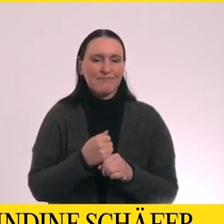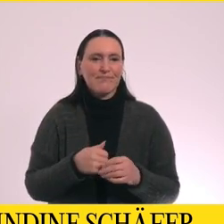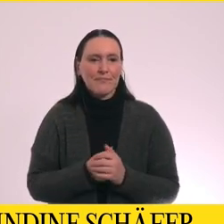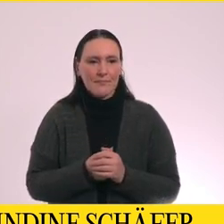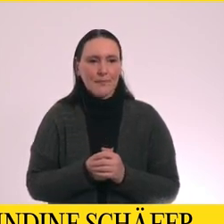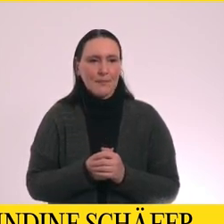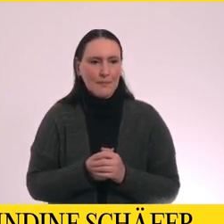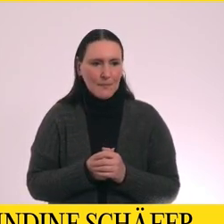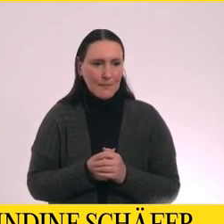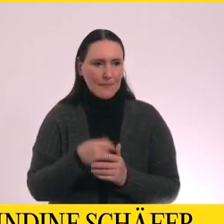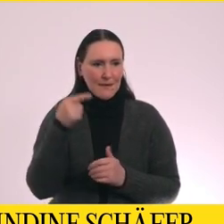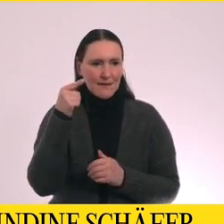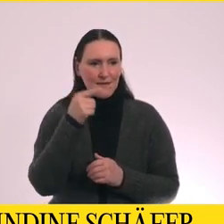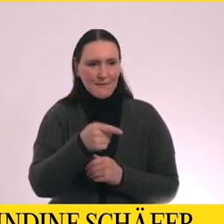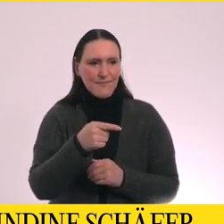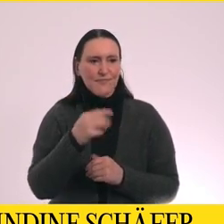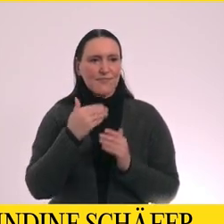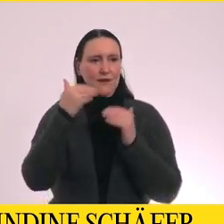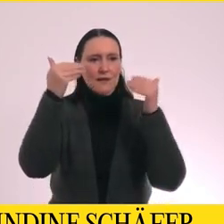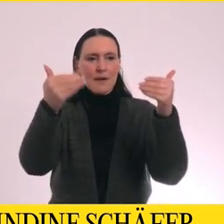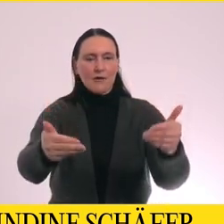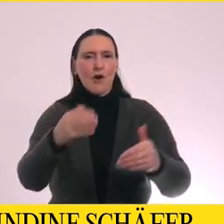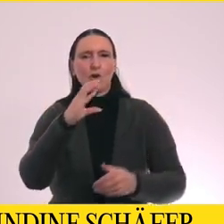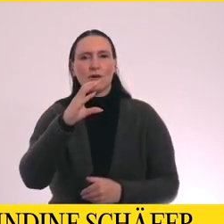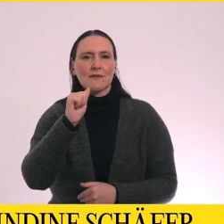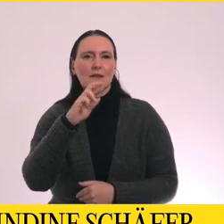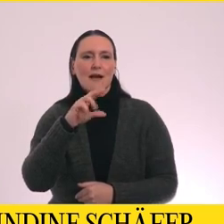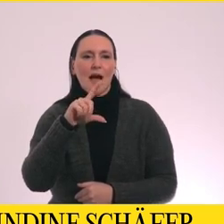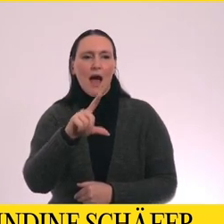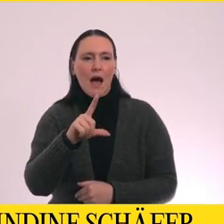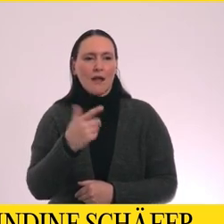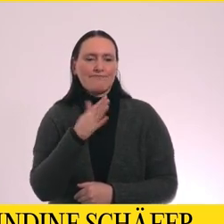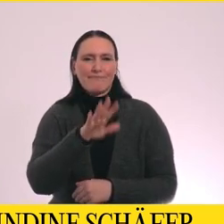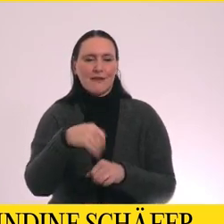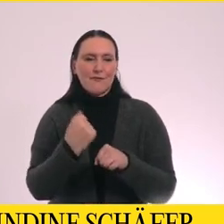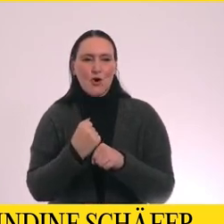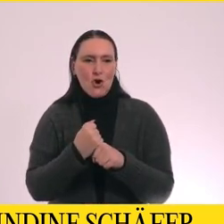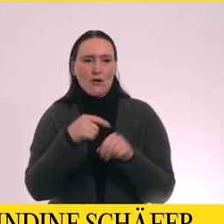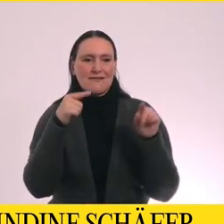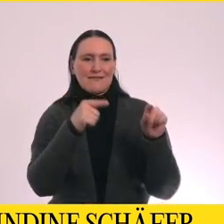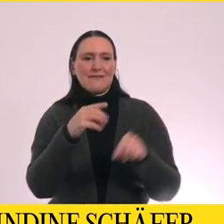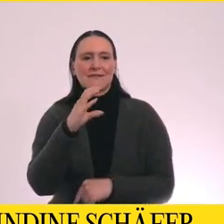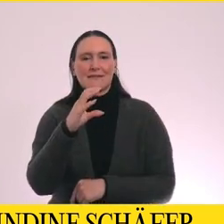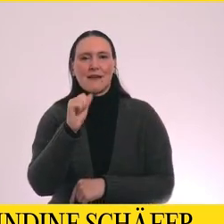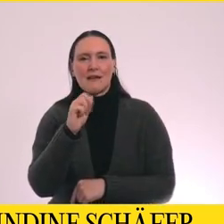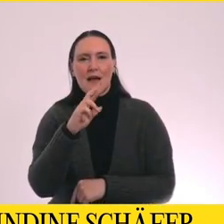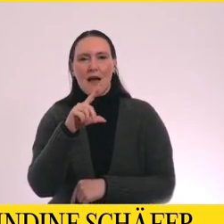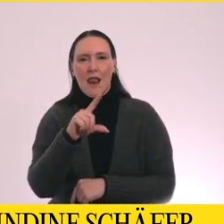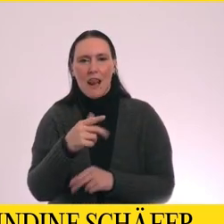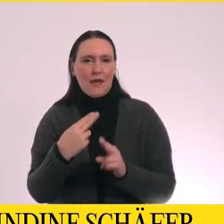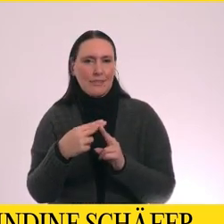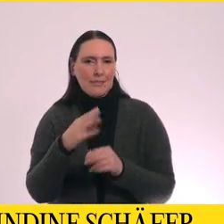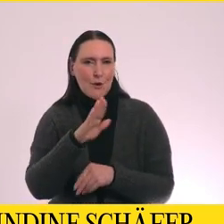in the background Carl's work. Say hi. Oh, hello, Carl. This is Carl. Hey, Carl.